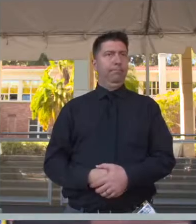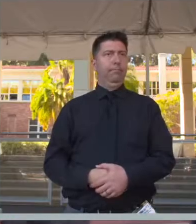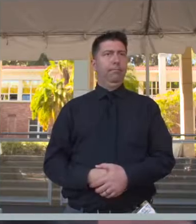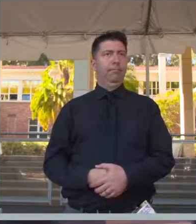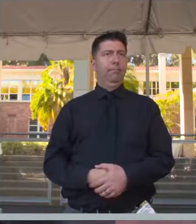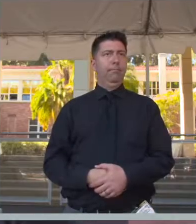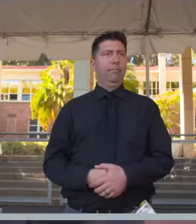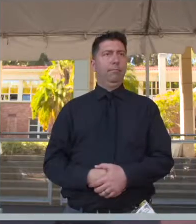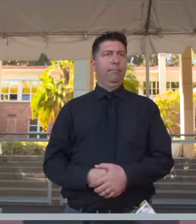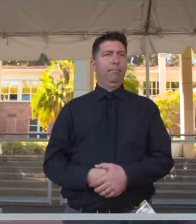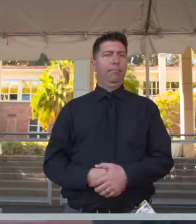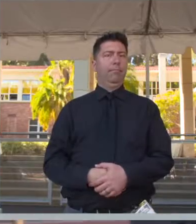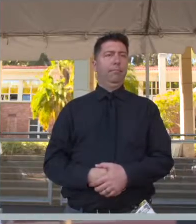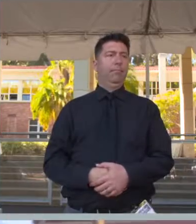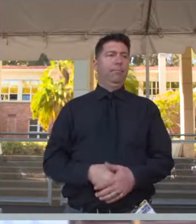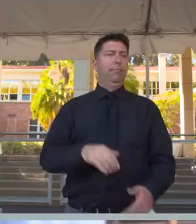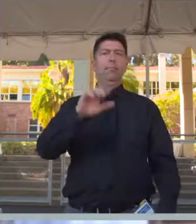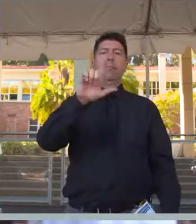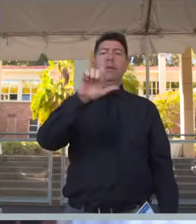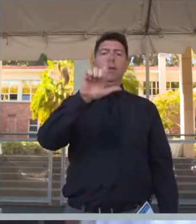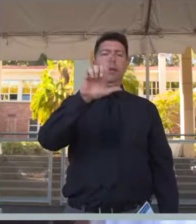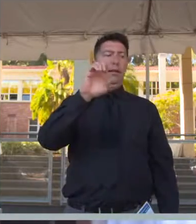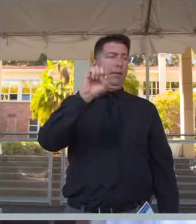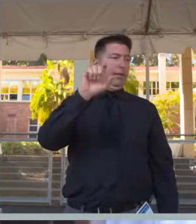Leticia Matos de Silva.